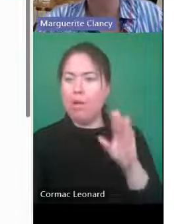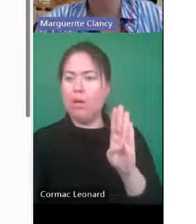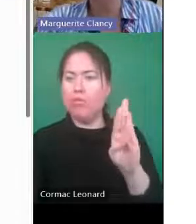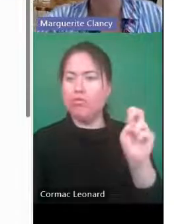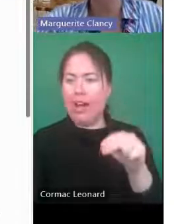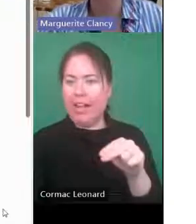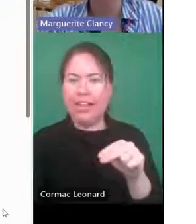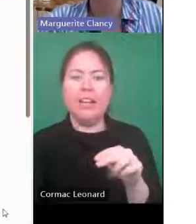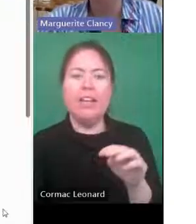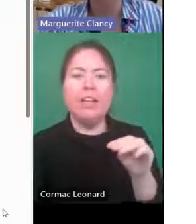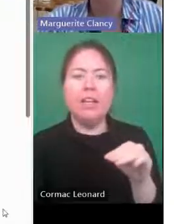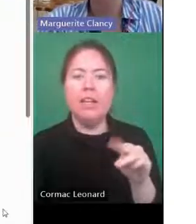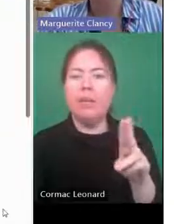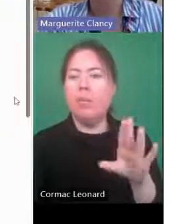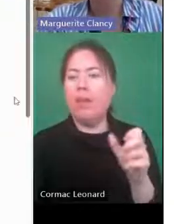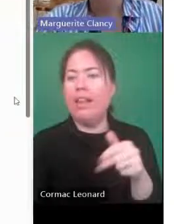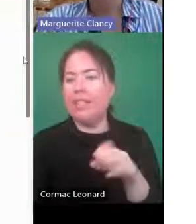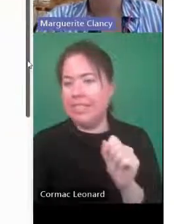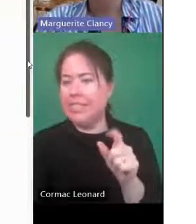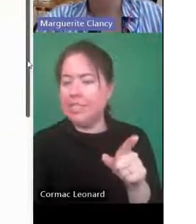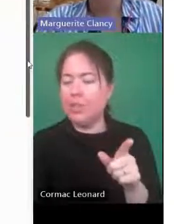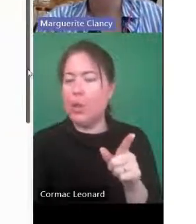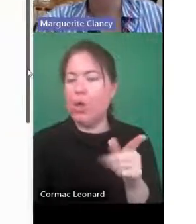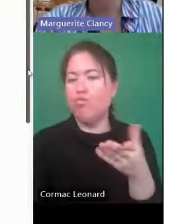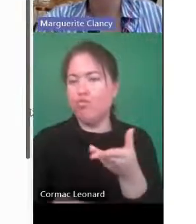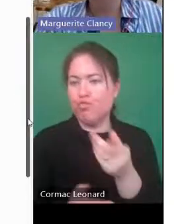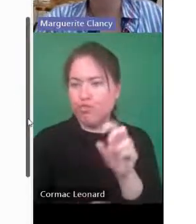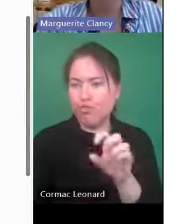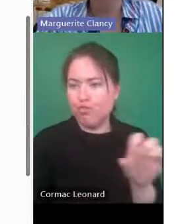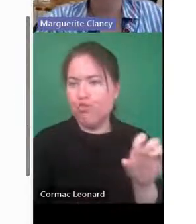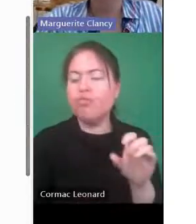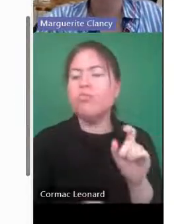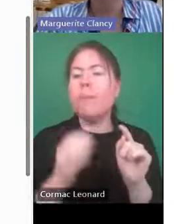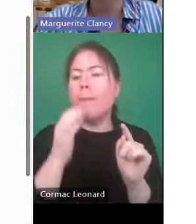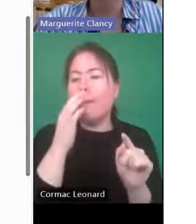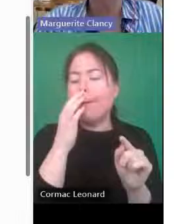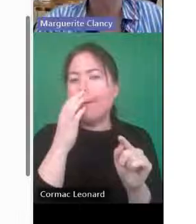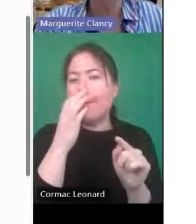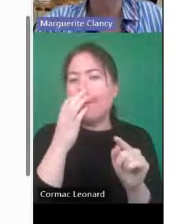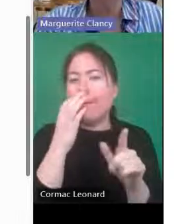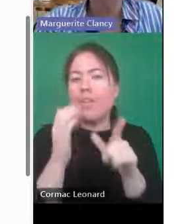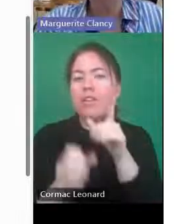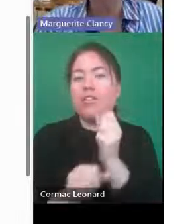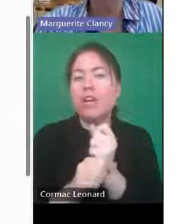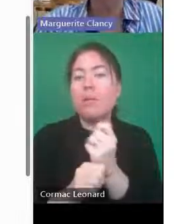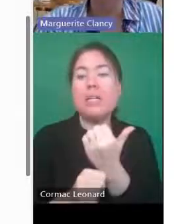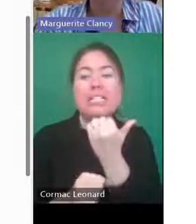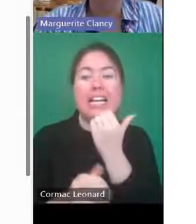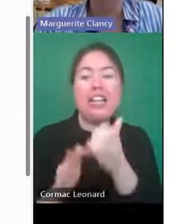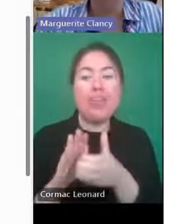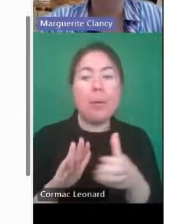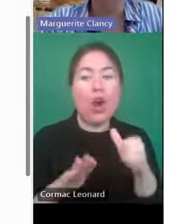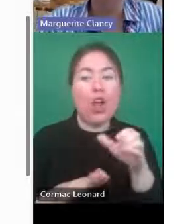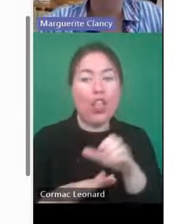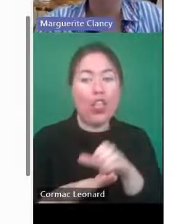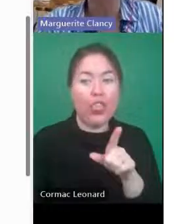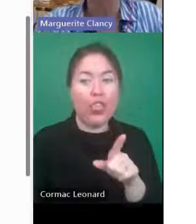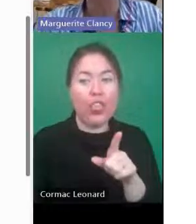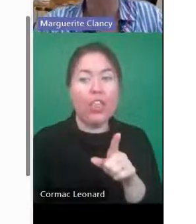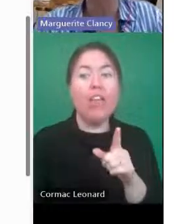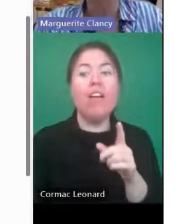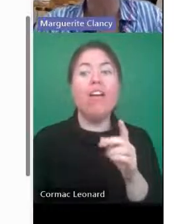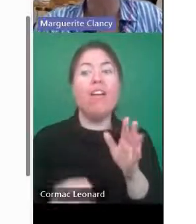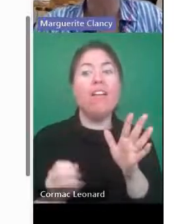Mullins. What I would say to you is, in relation to date of birth, it is beneficial from a